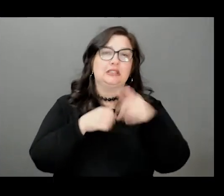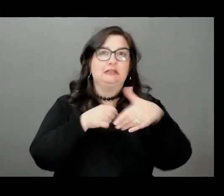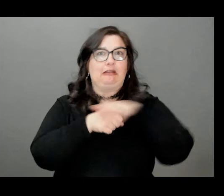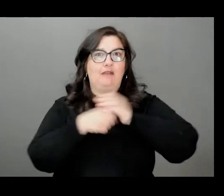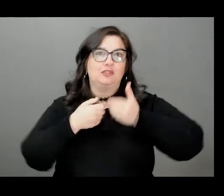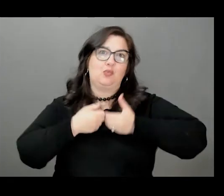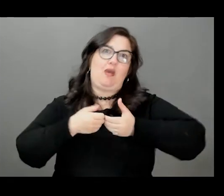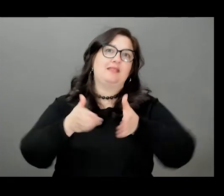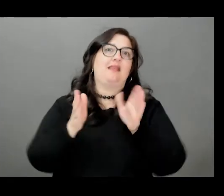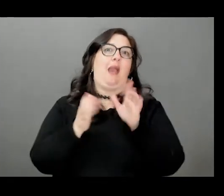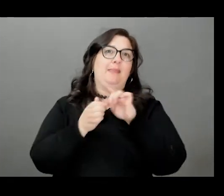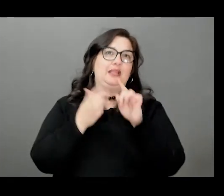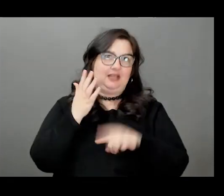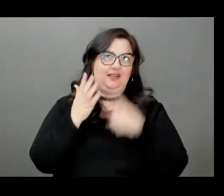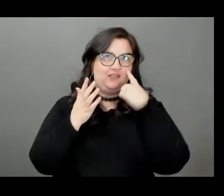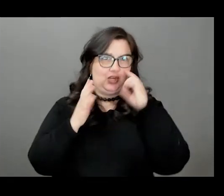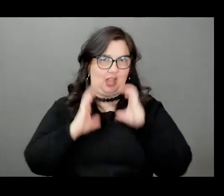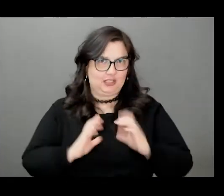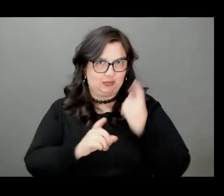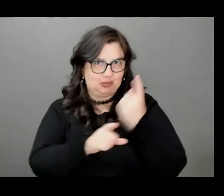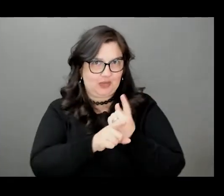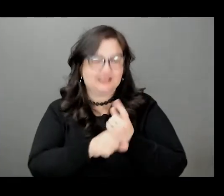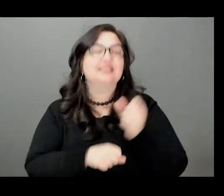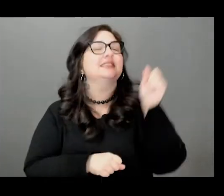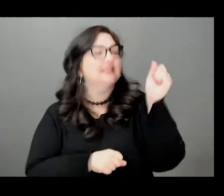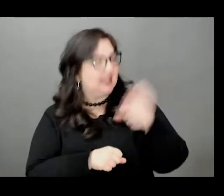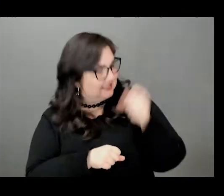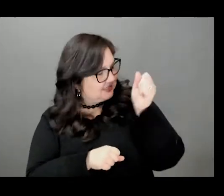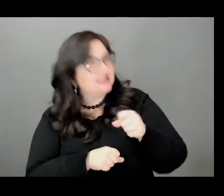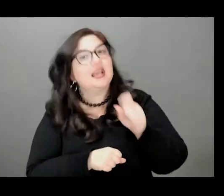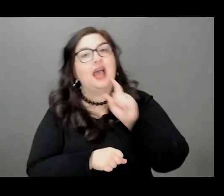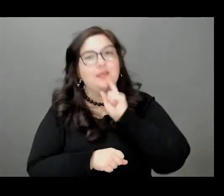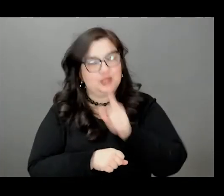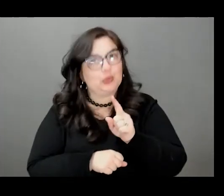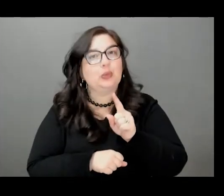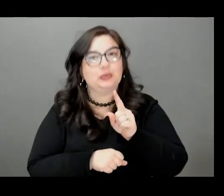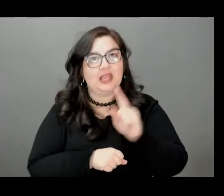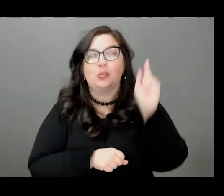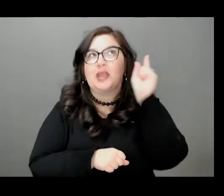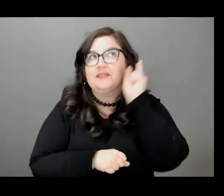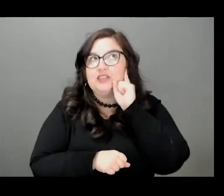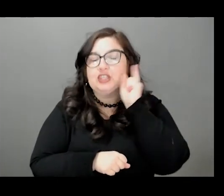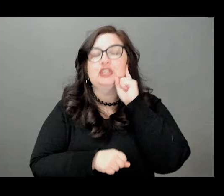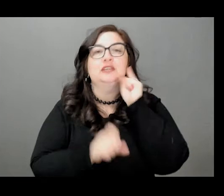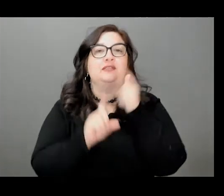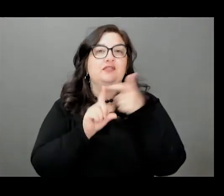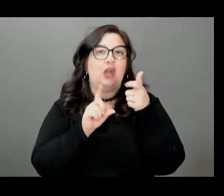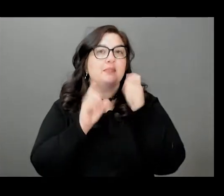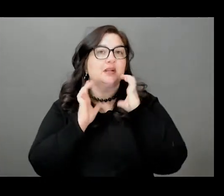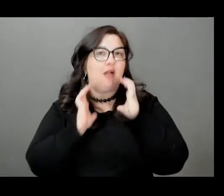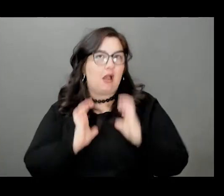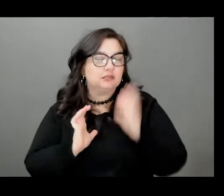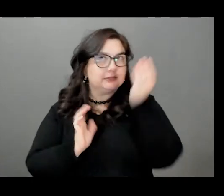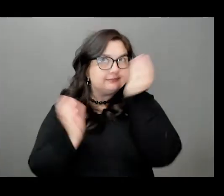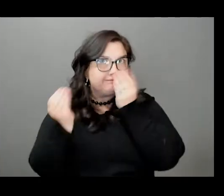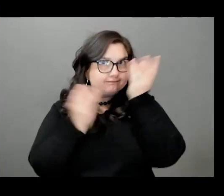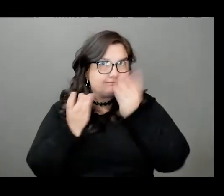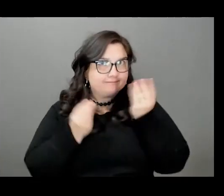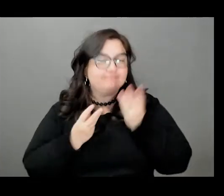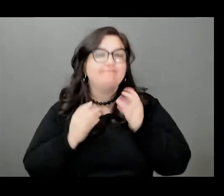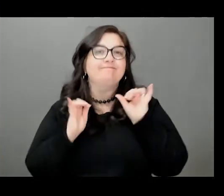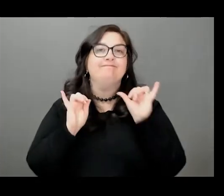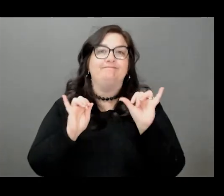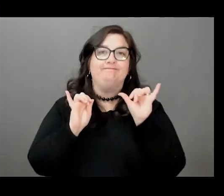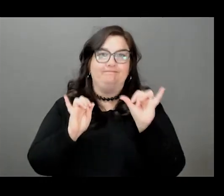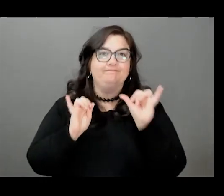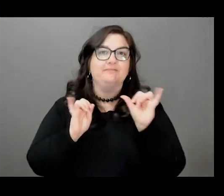much covers the wide gamut Yeah. of applications customers have, right? Absolutely, yeah. That's what we have heard